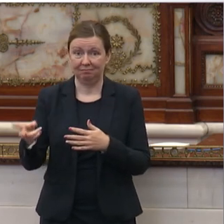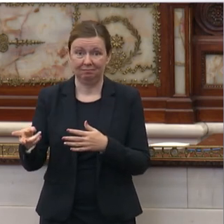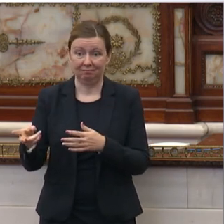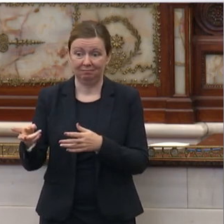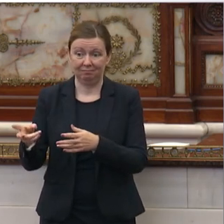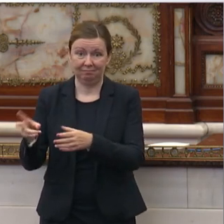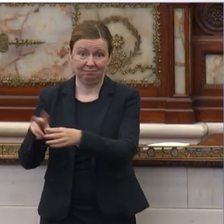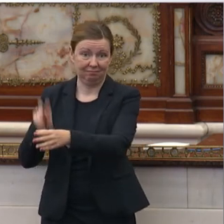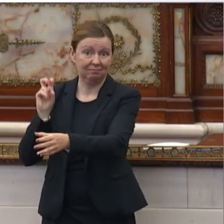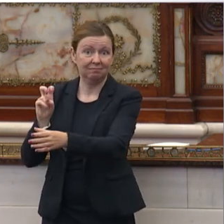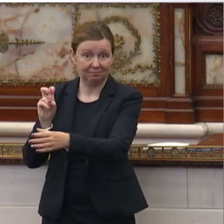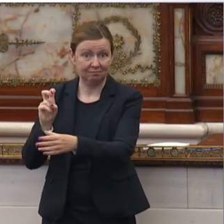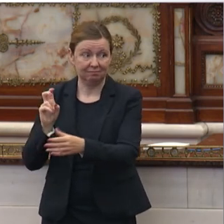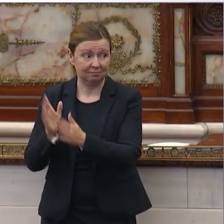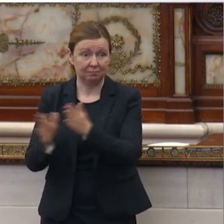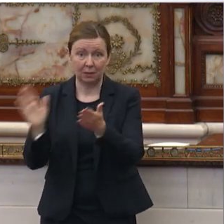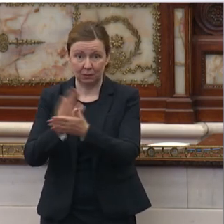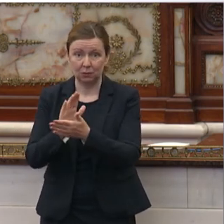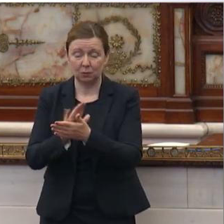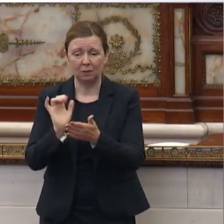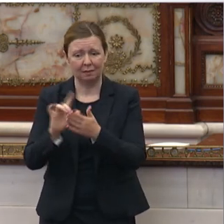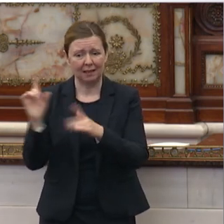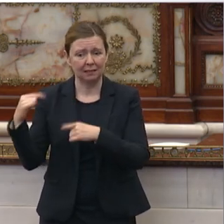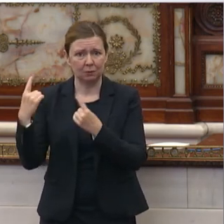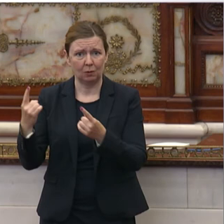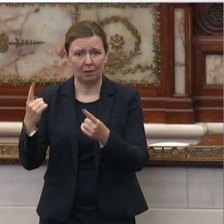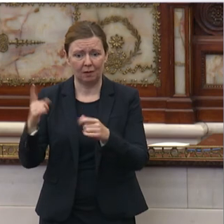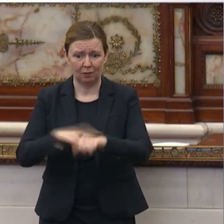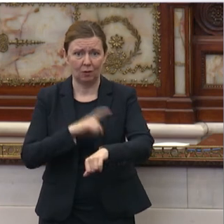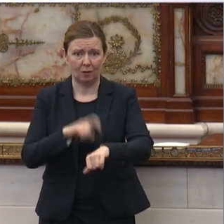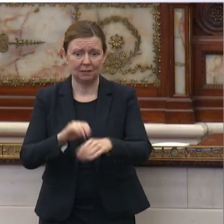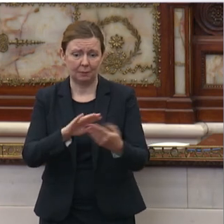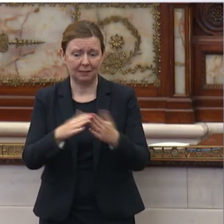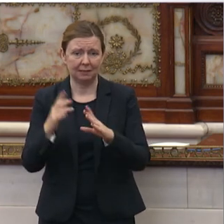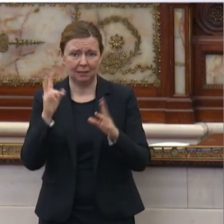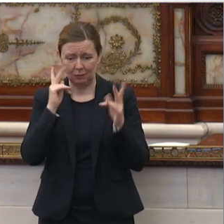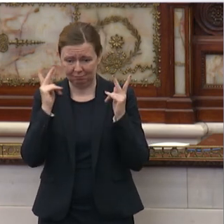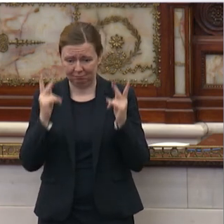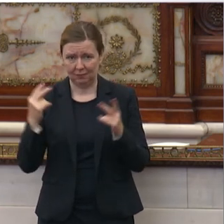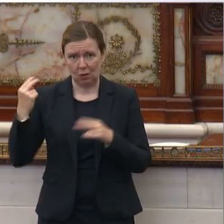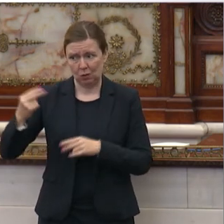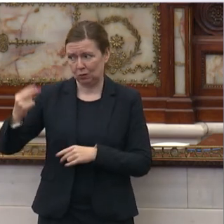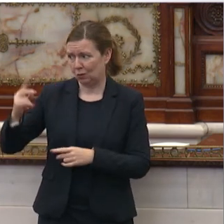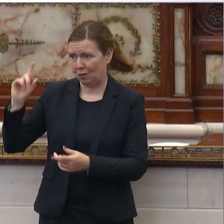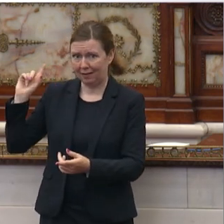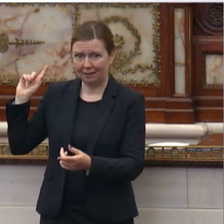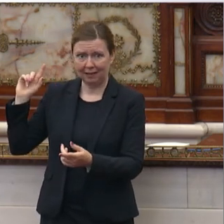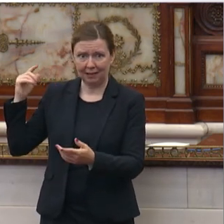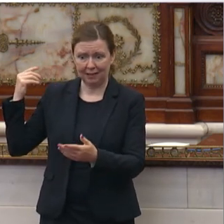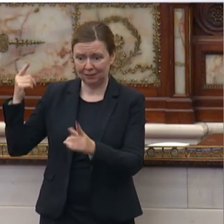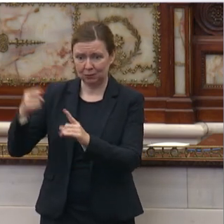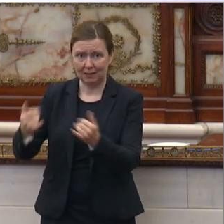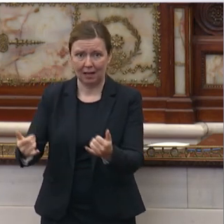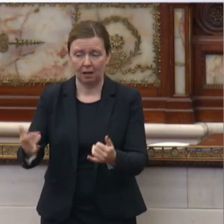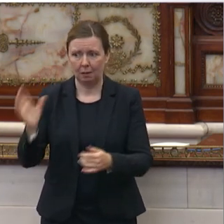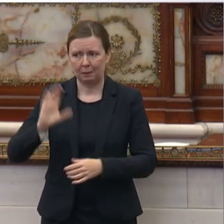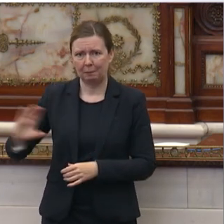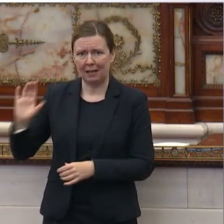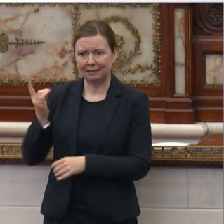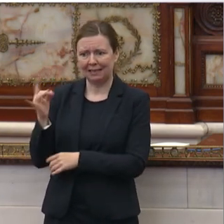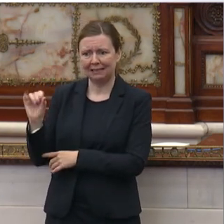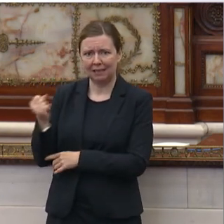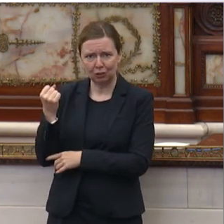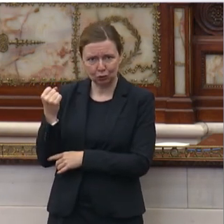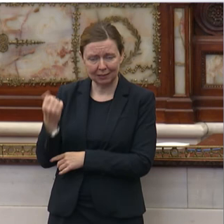them. That has been going on for a long time in this city. When I look at it historically, it's gone back into the 1800s and